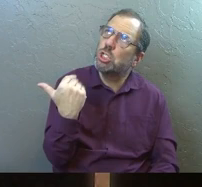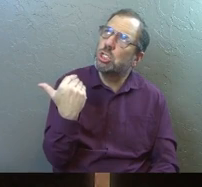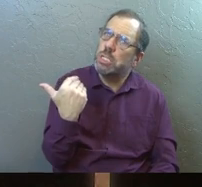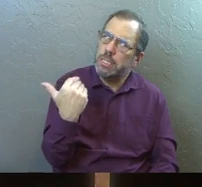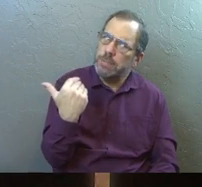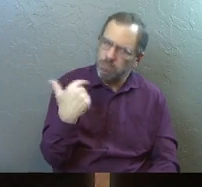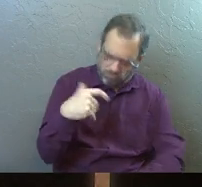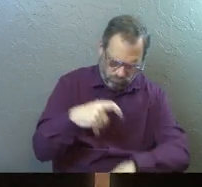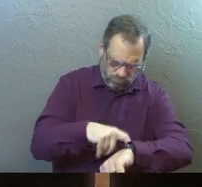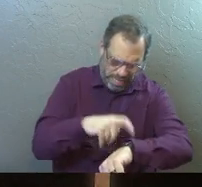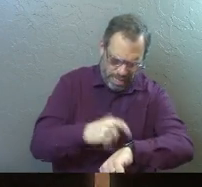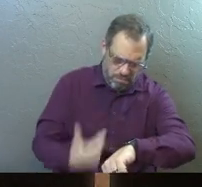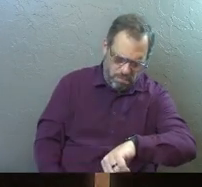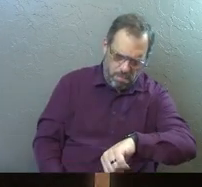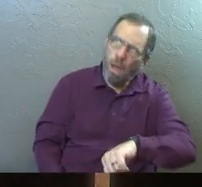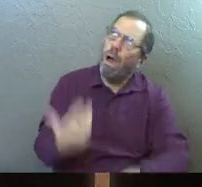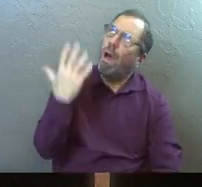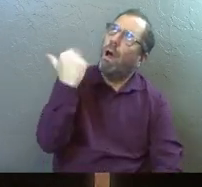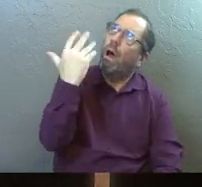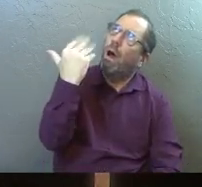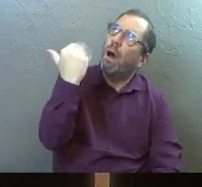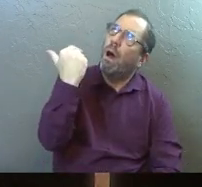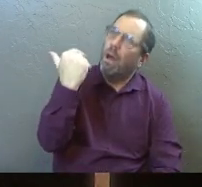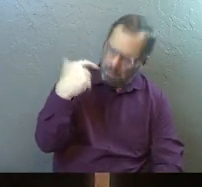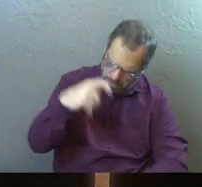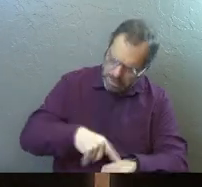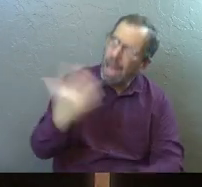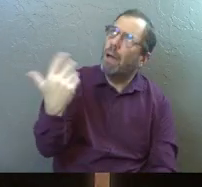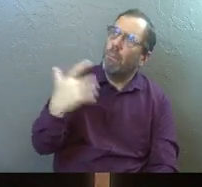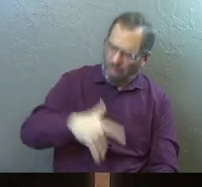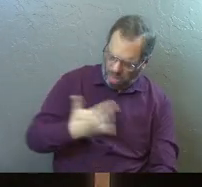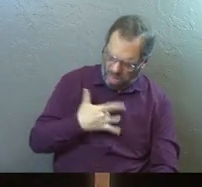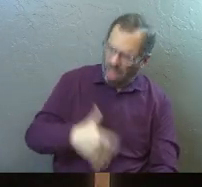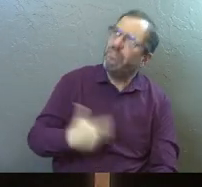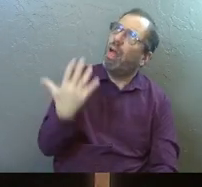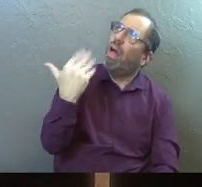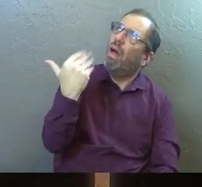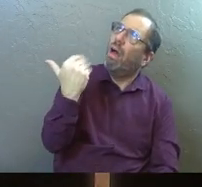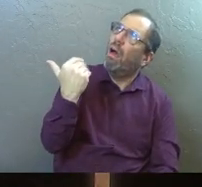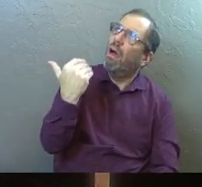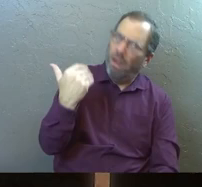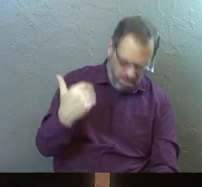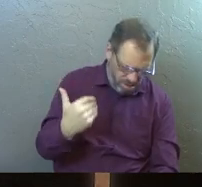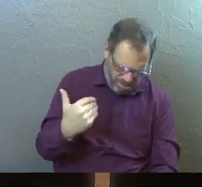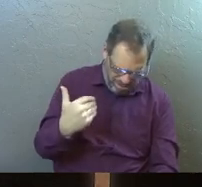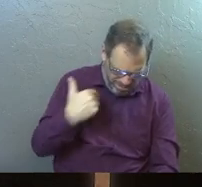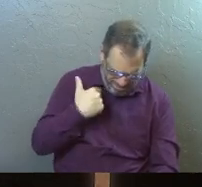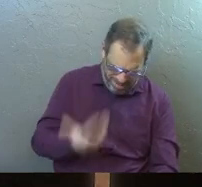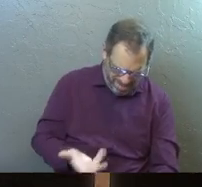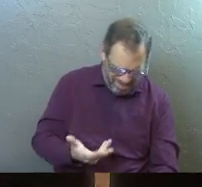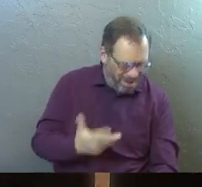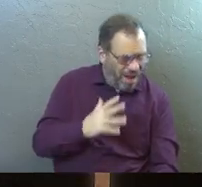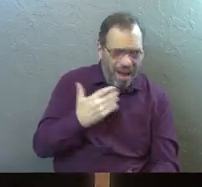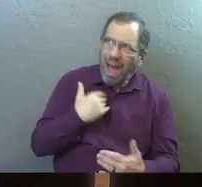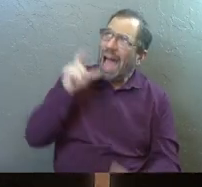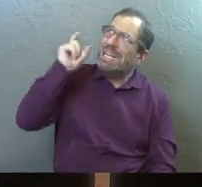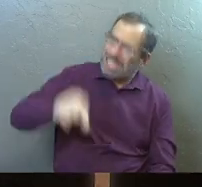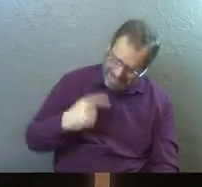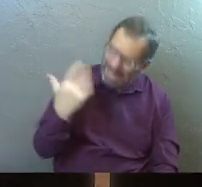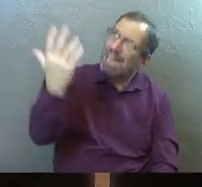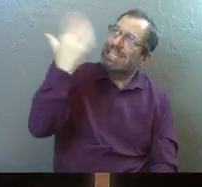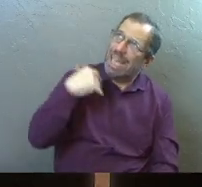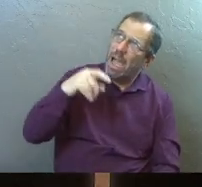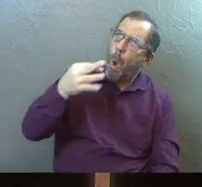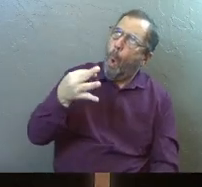Do you not know what time it is? How dare you let me feel this way? How dare you not bring your body the resources that it